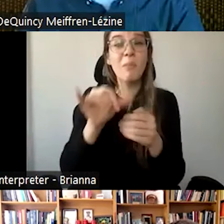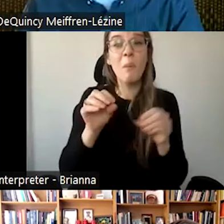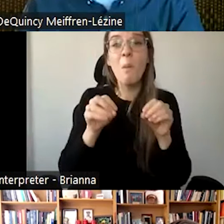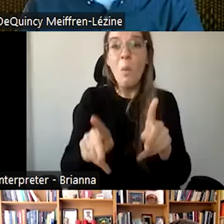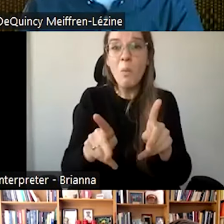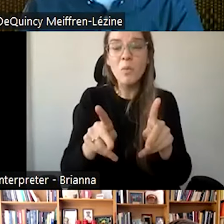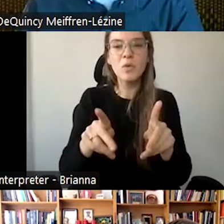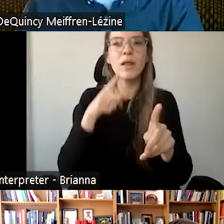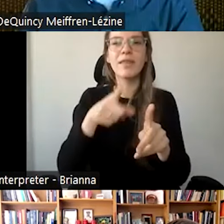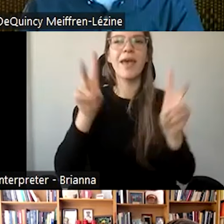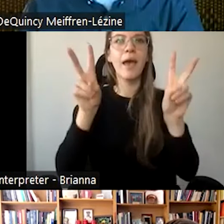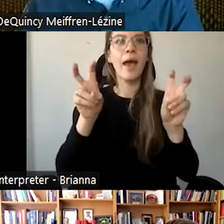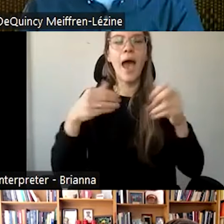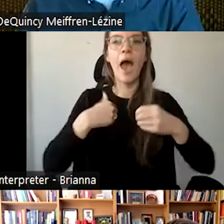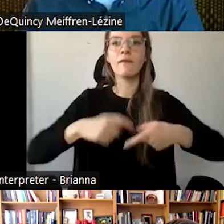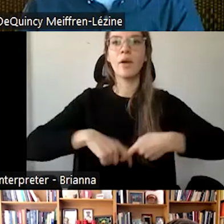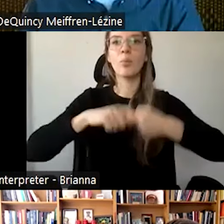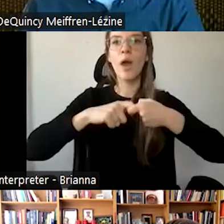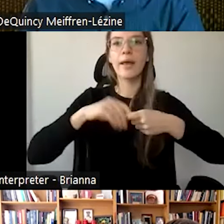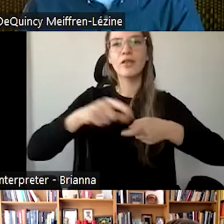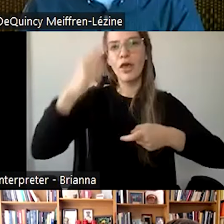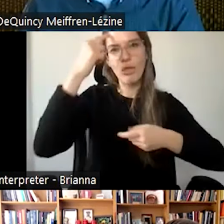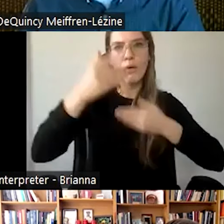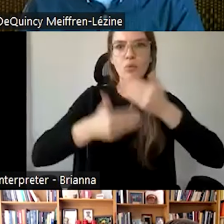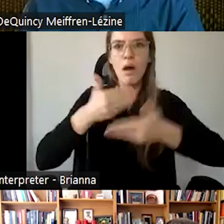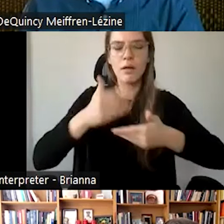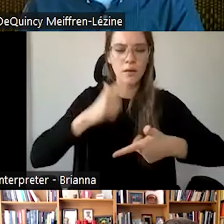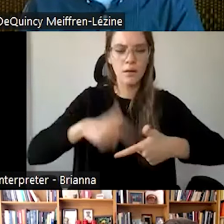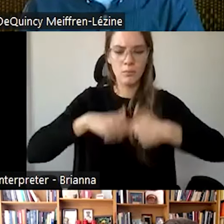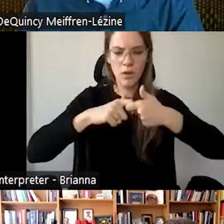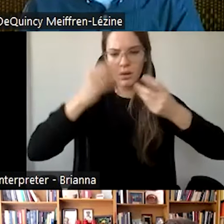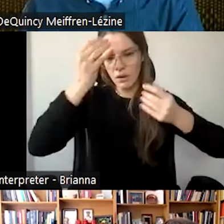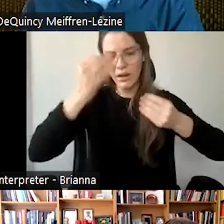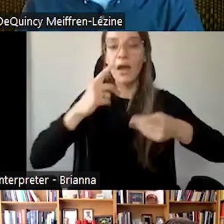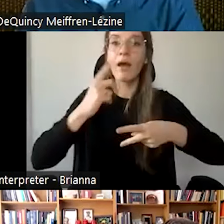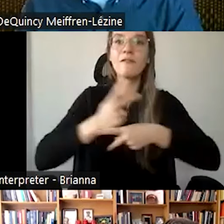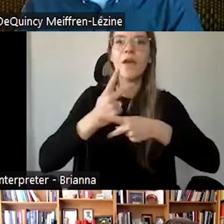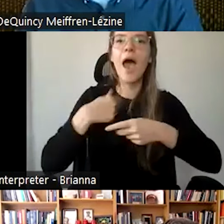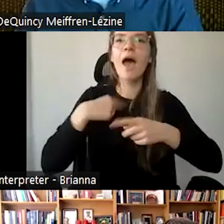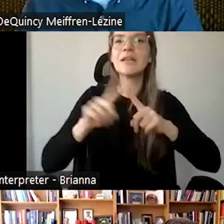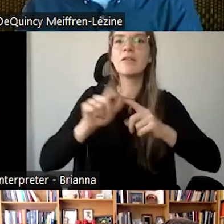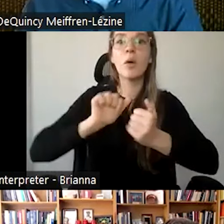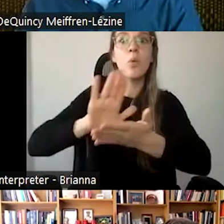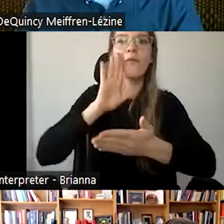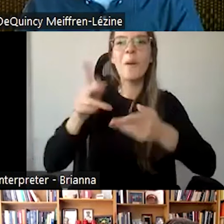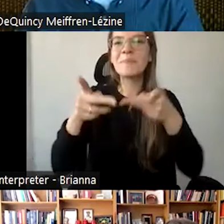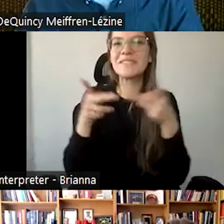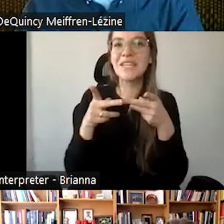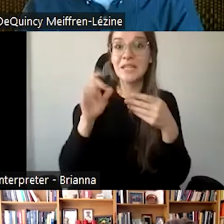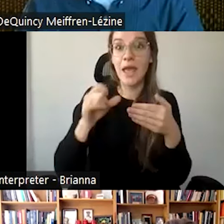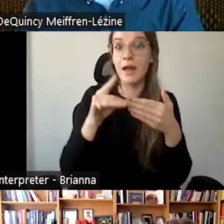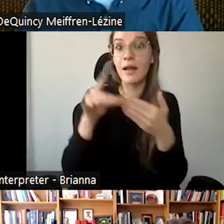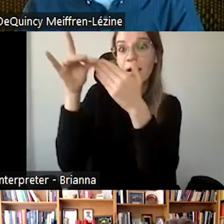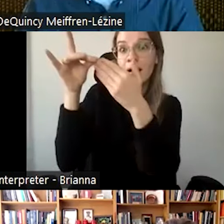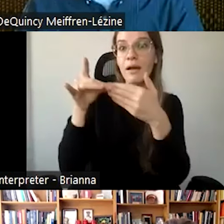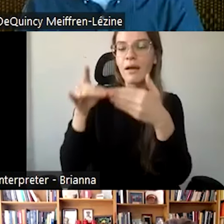break within their thought process, that enables us to have possible positioning for growth afterwards, or at least